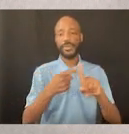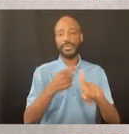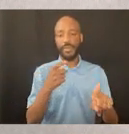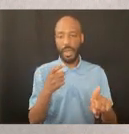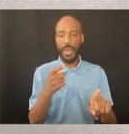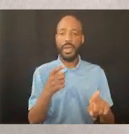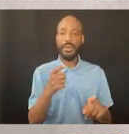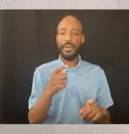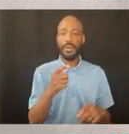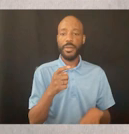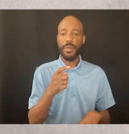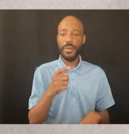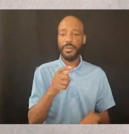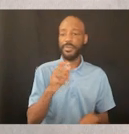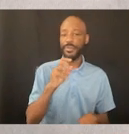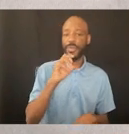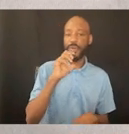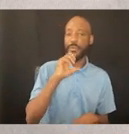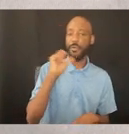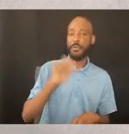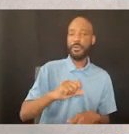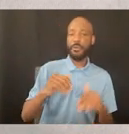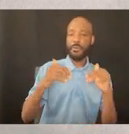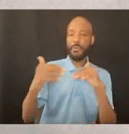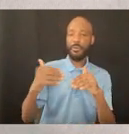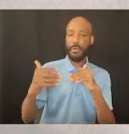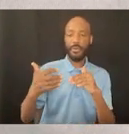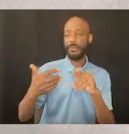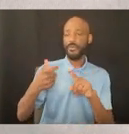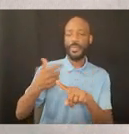from an old workhouse from famine times. So it just had a bit of a